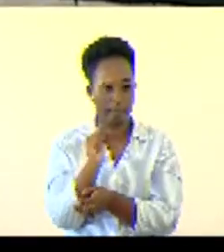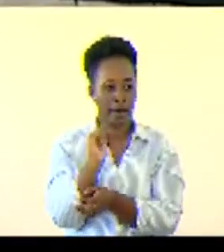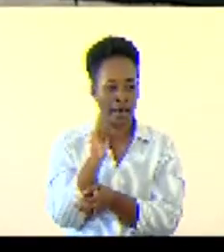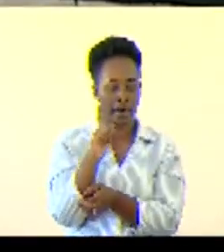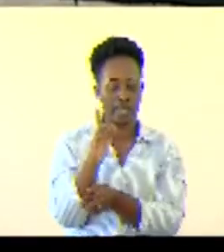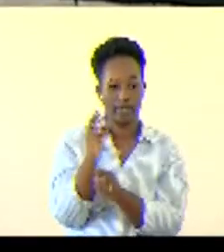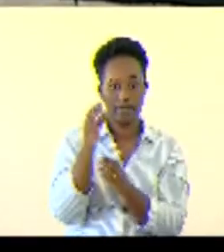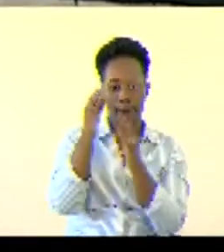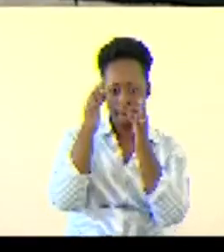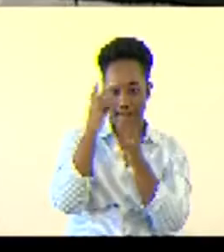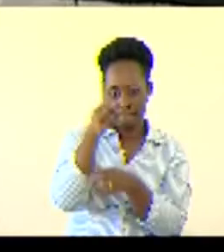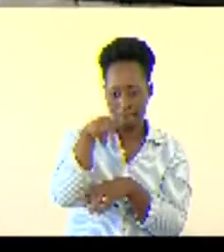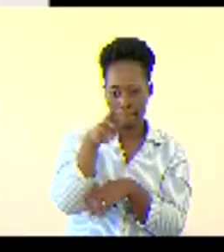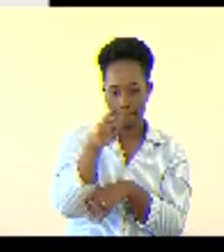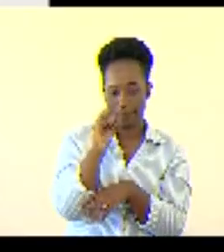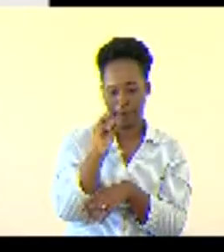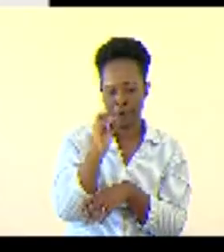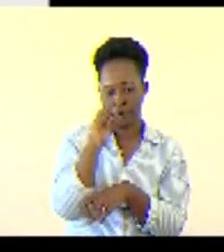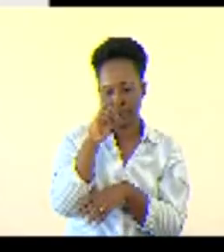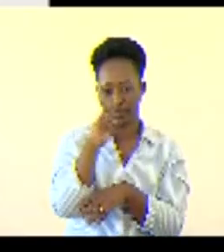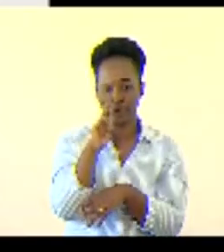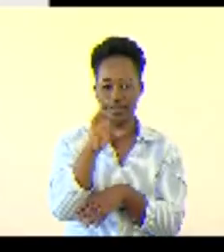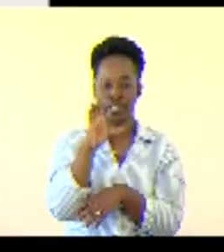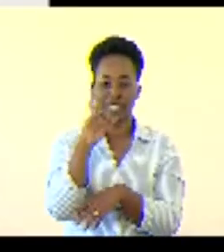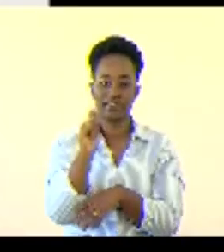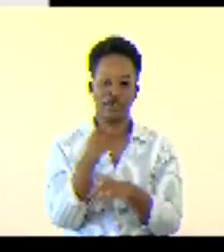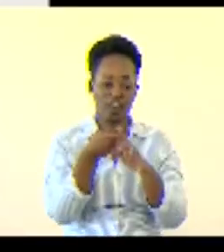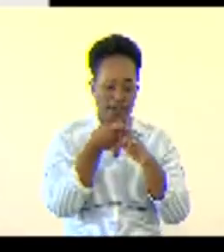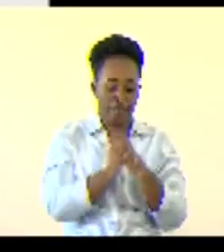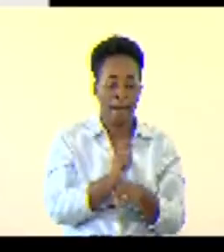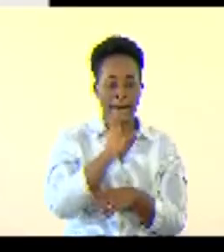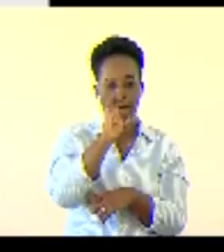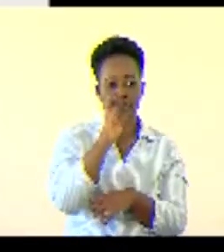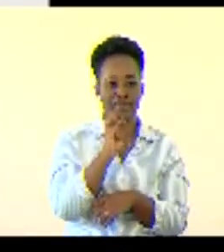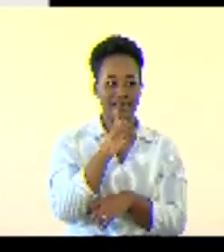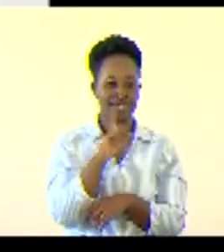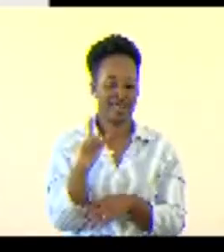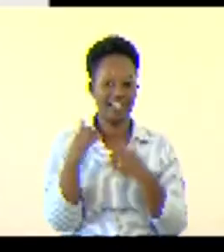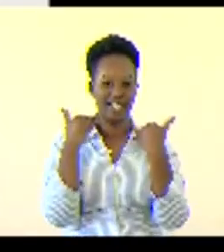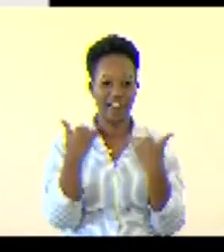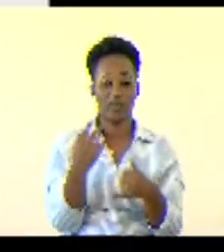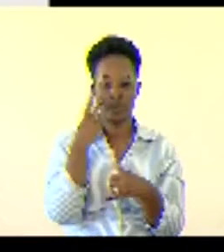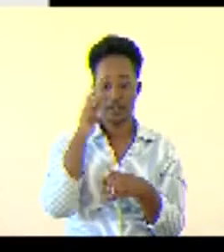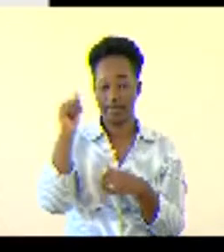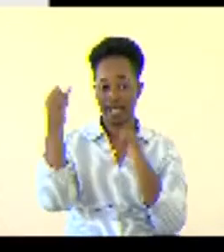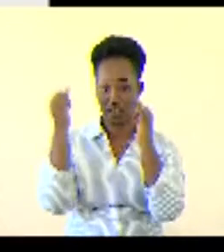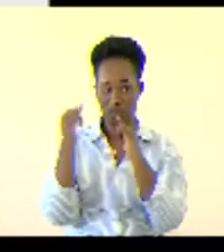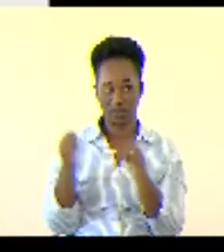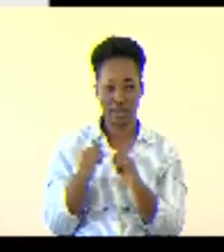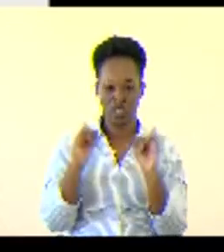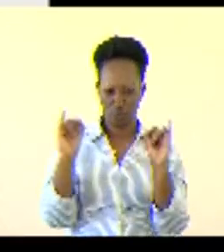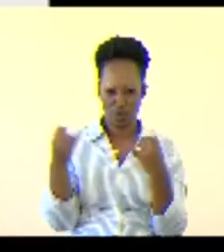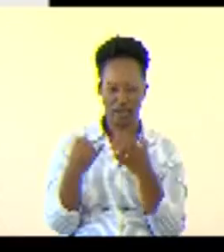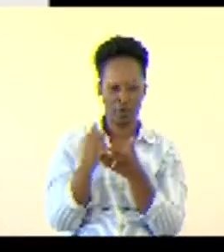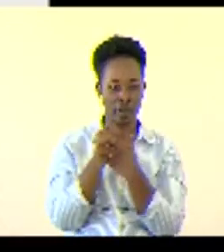microbial products are going to be released as a waste product from the cell. Let's have another diagram that is trying to